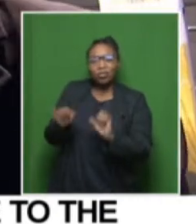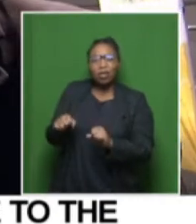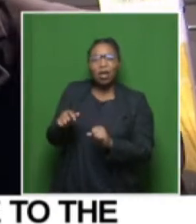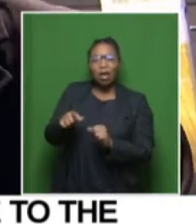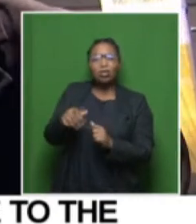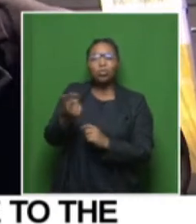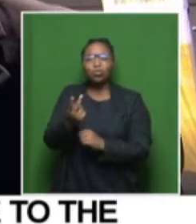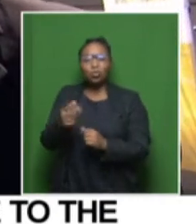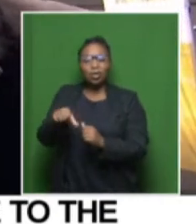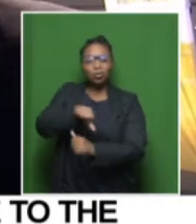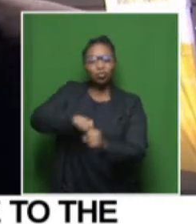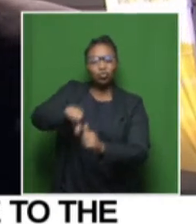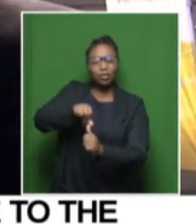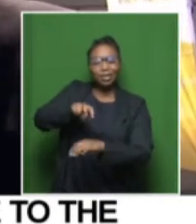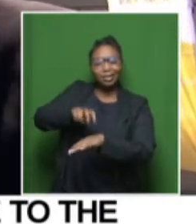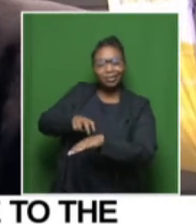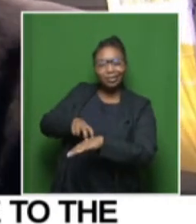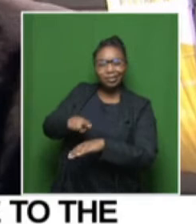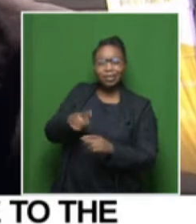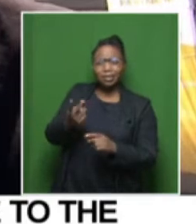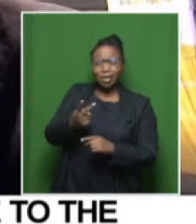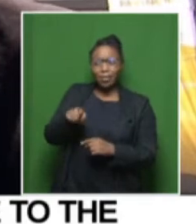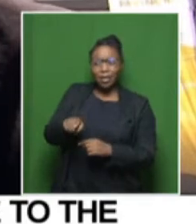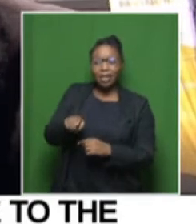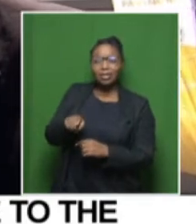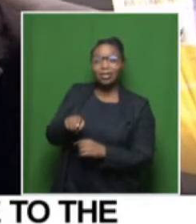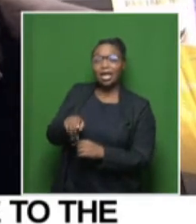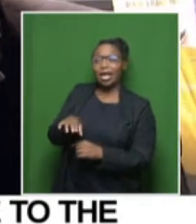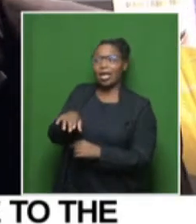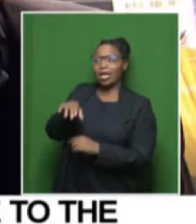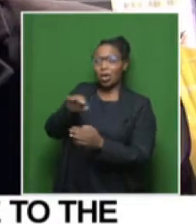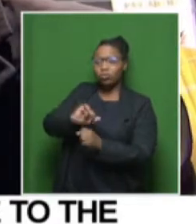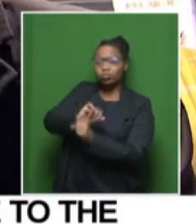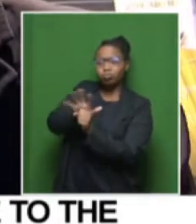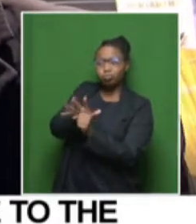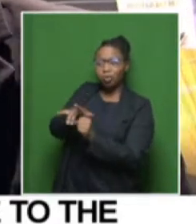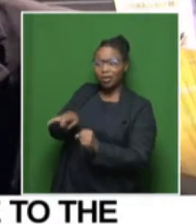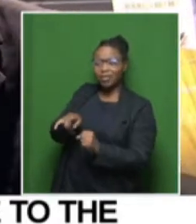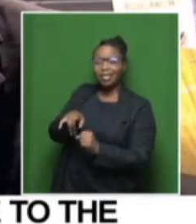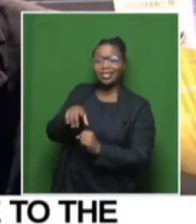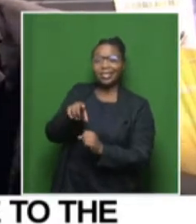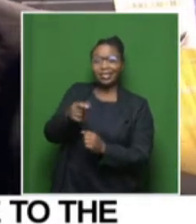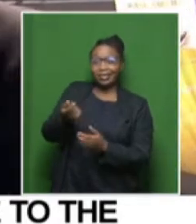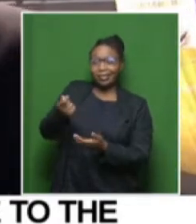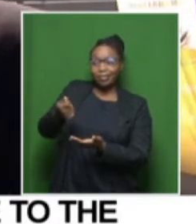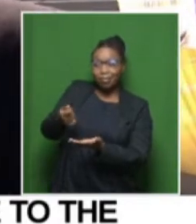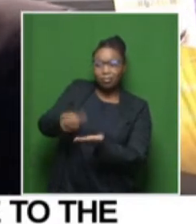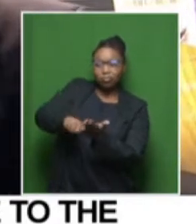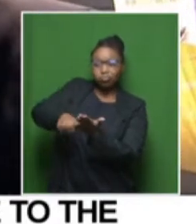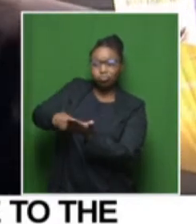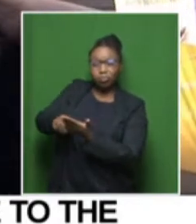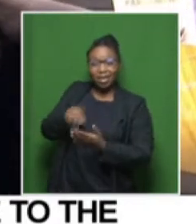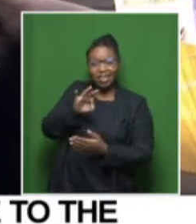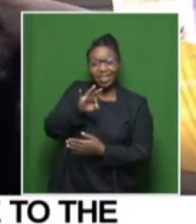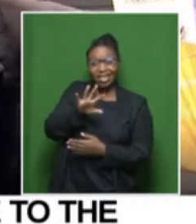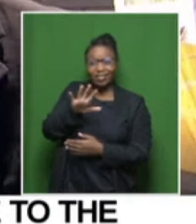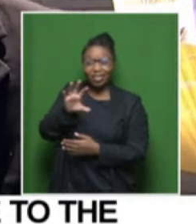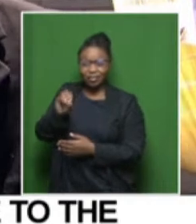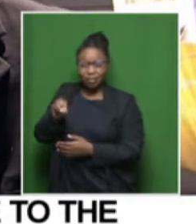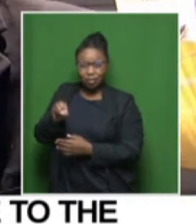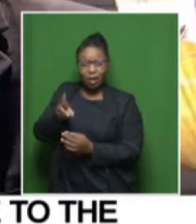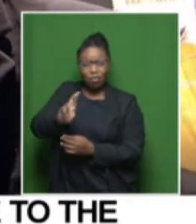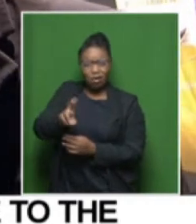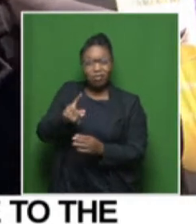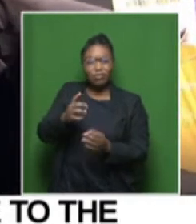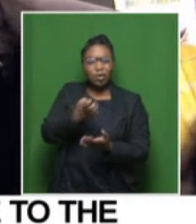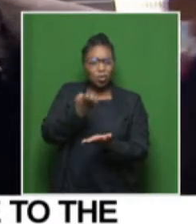the funding for the extension of the COVID-19 distress relief, which we support, and then for economic growth. We are so pleased, and I'm